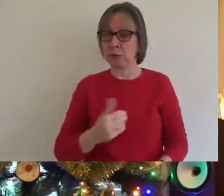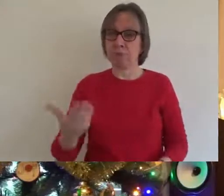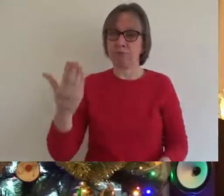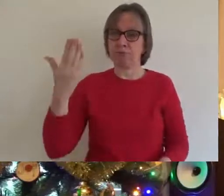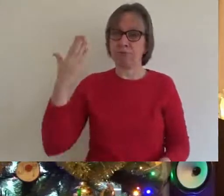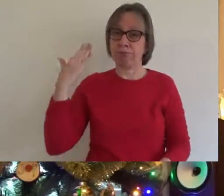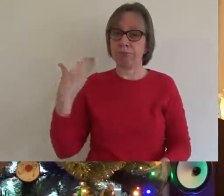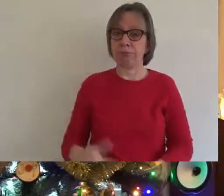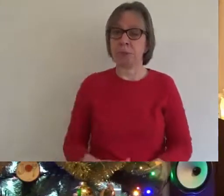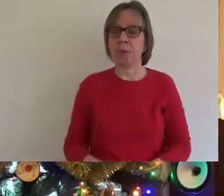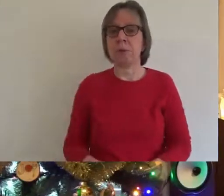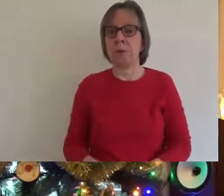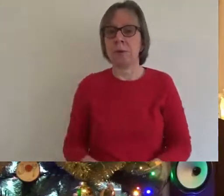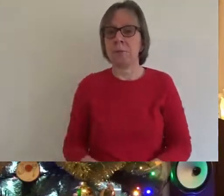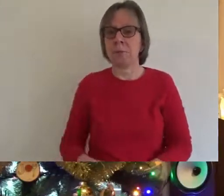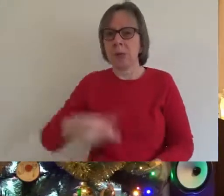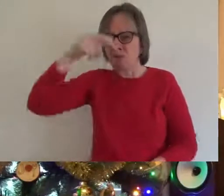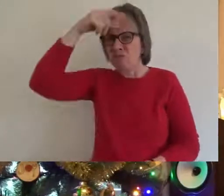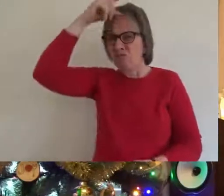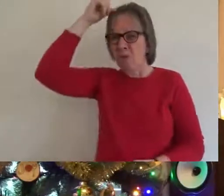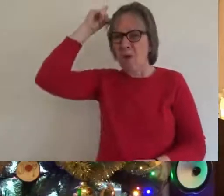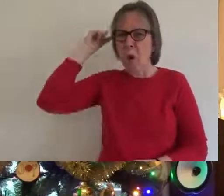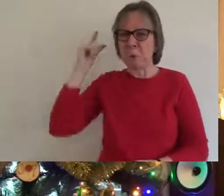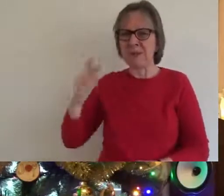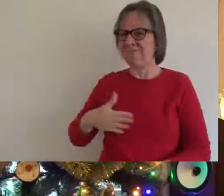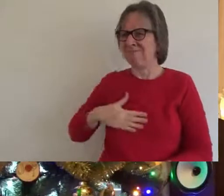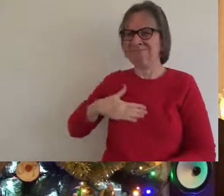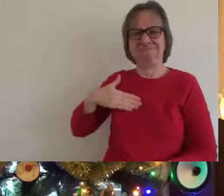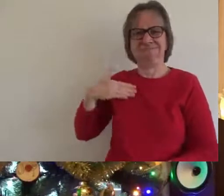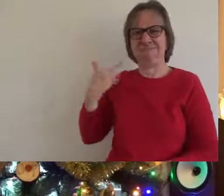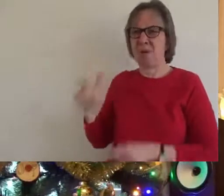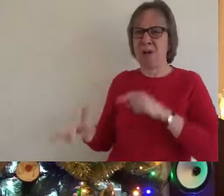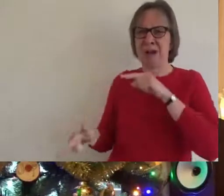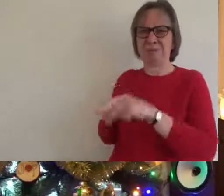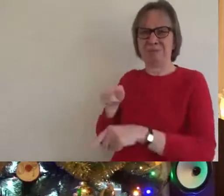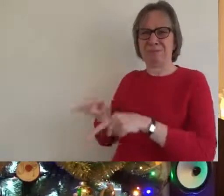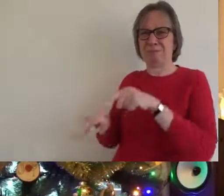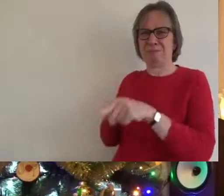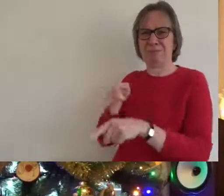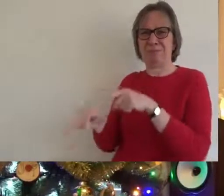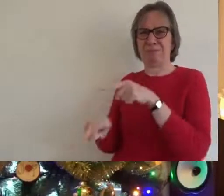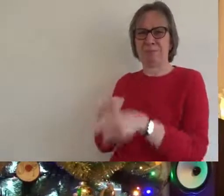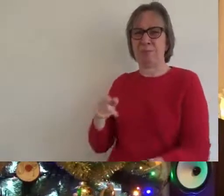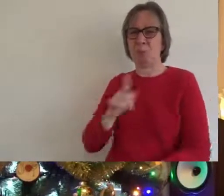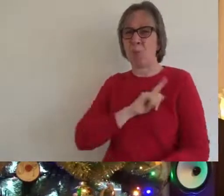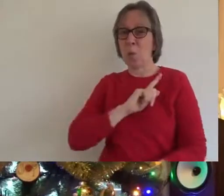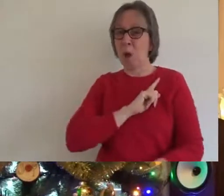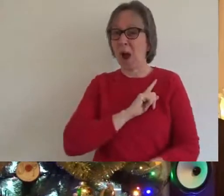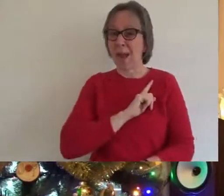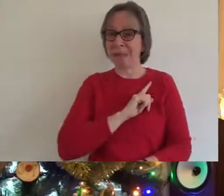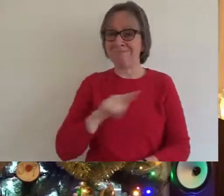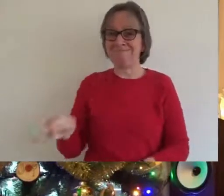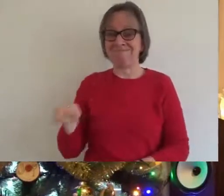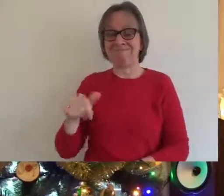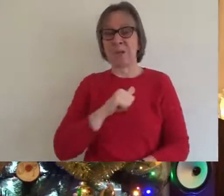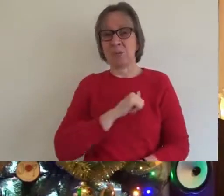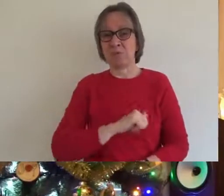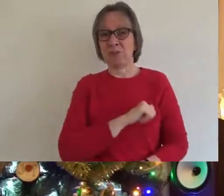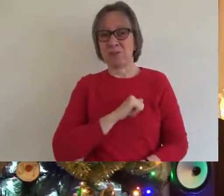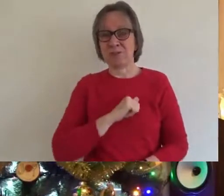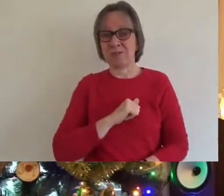Rome in those days. And the Romans treated them really badly because they were Christians.